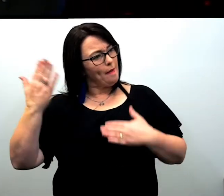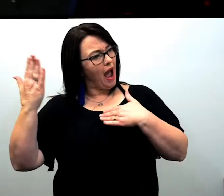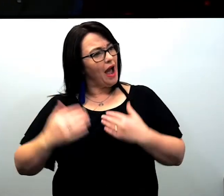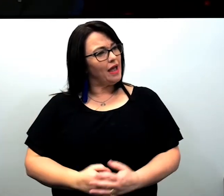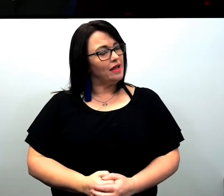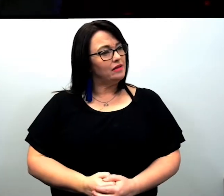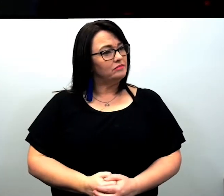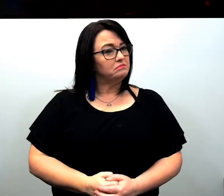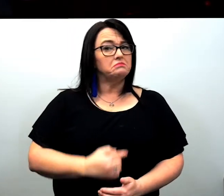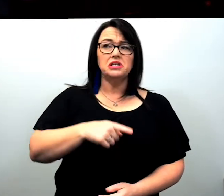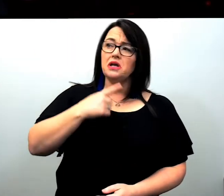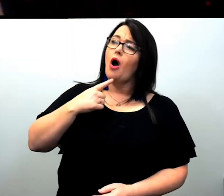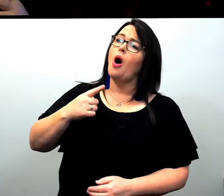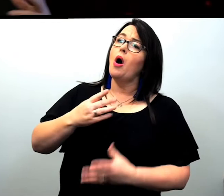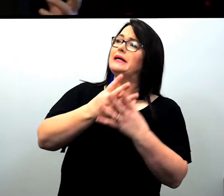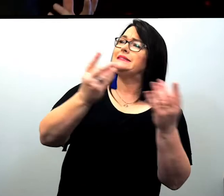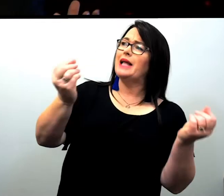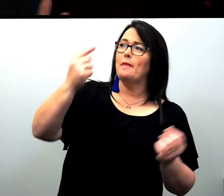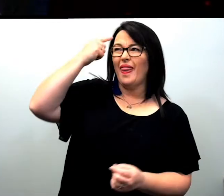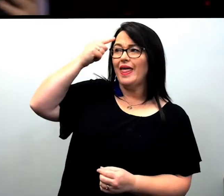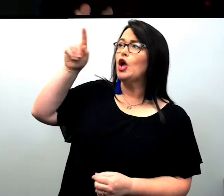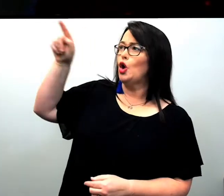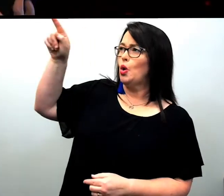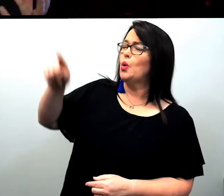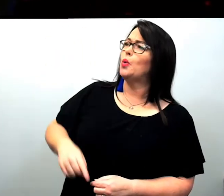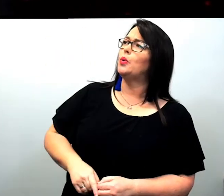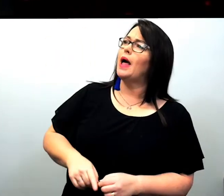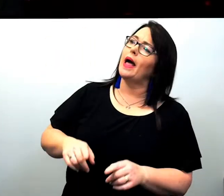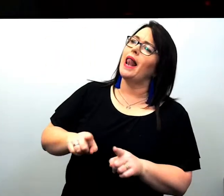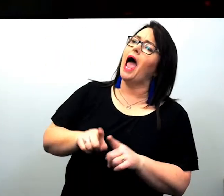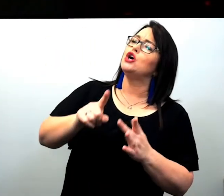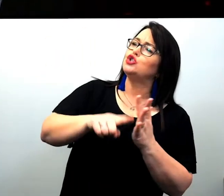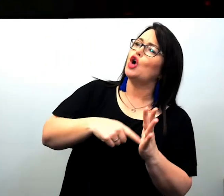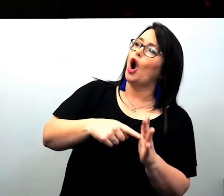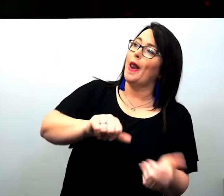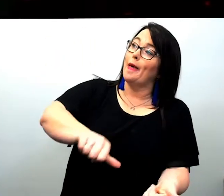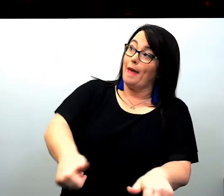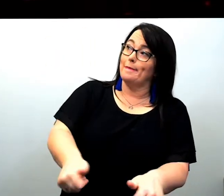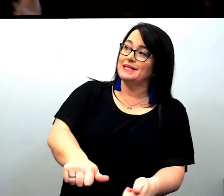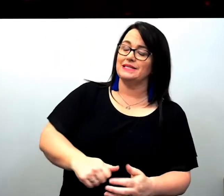Baptist. So they were really telling him what the community understanding of him was. Some say